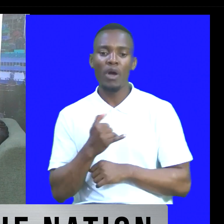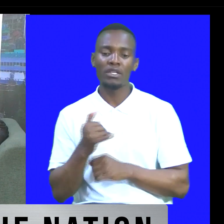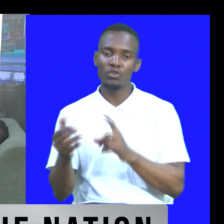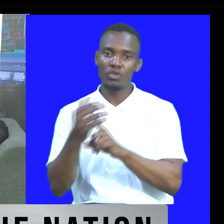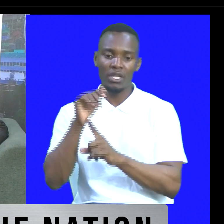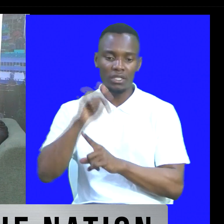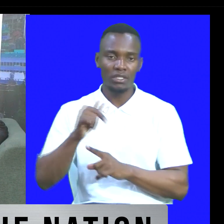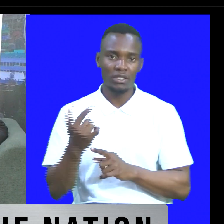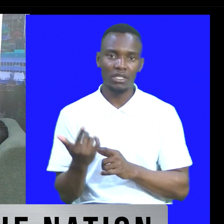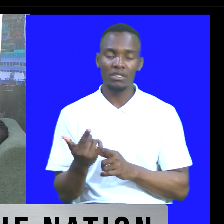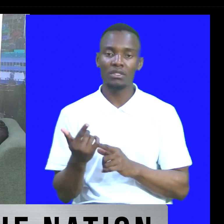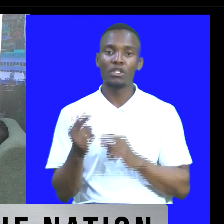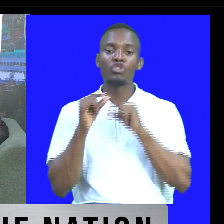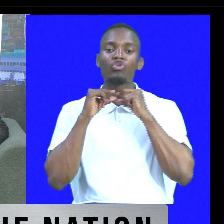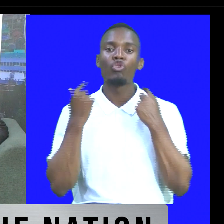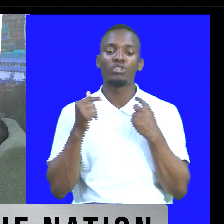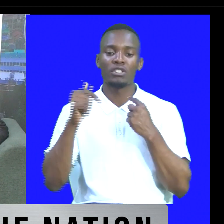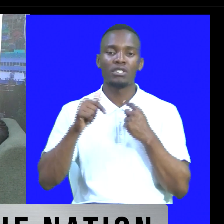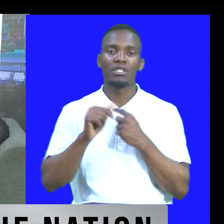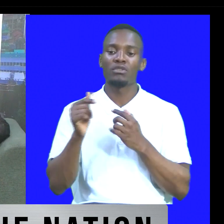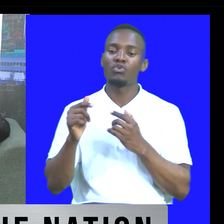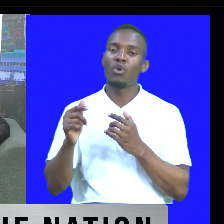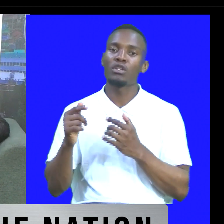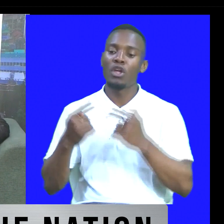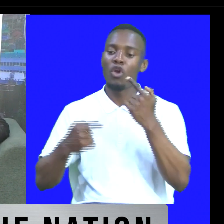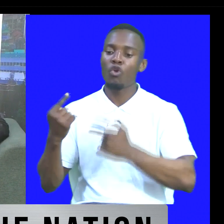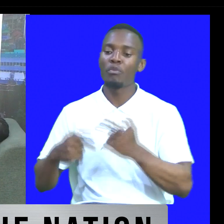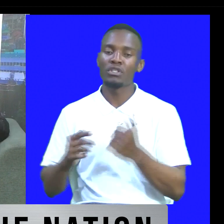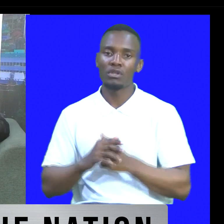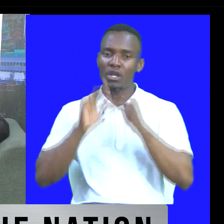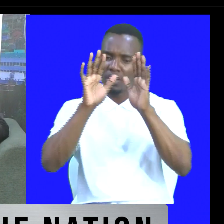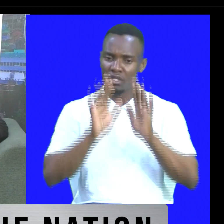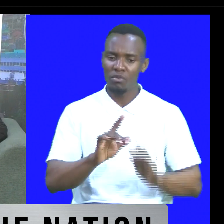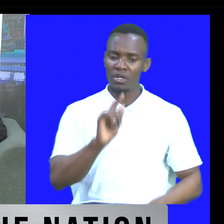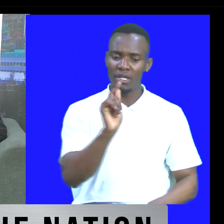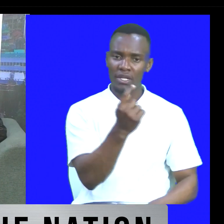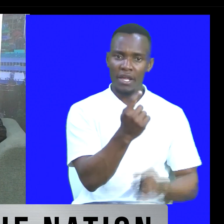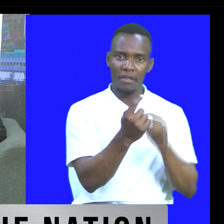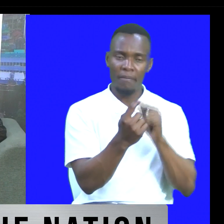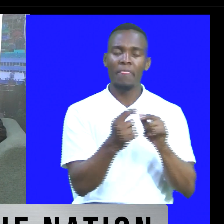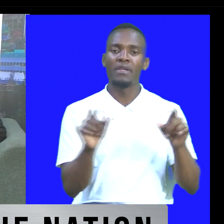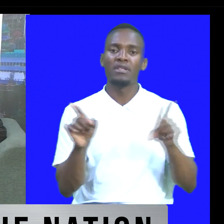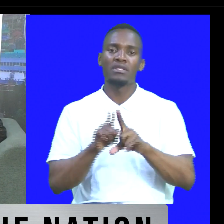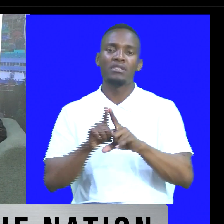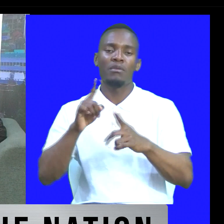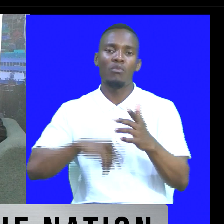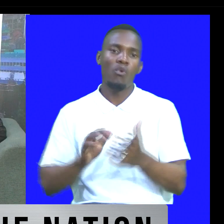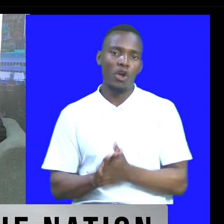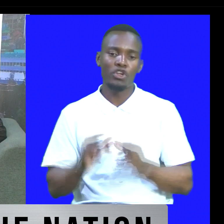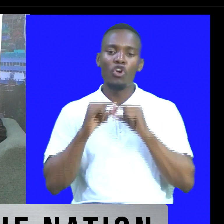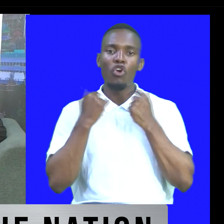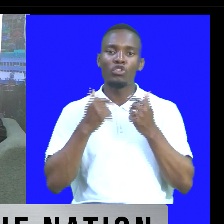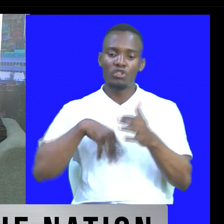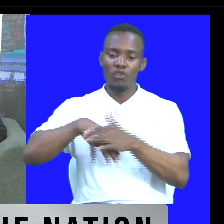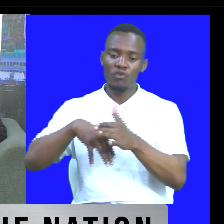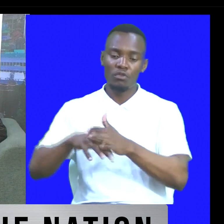say, give credit where due. It is important that Kenya also comes back to the fold in football. Yeah.